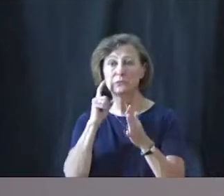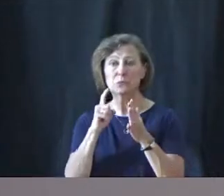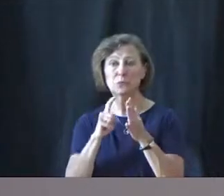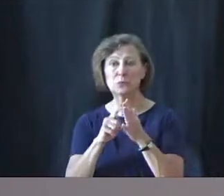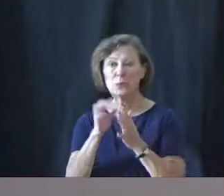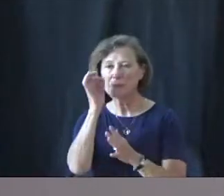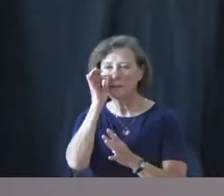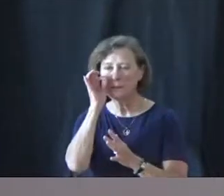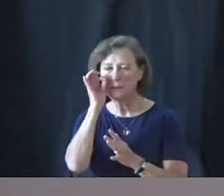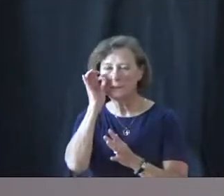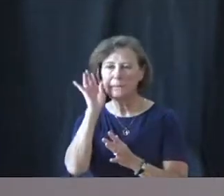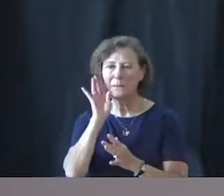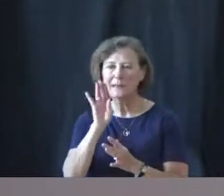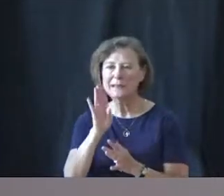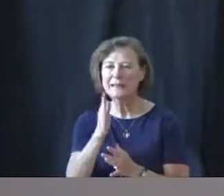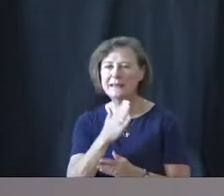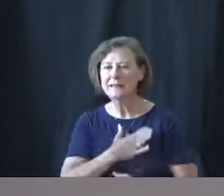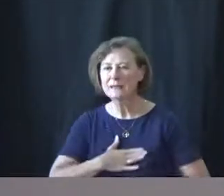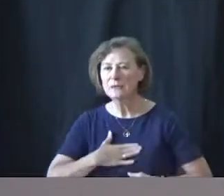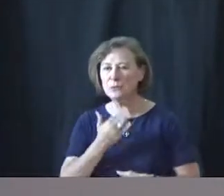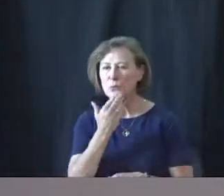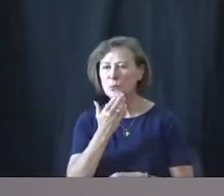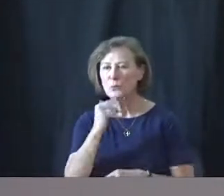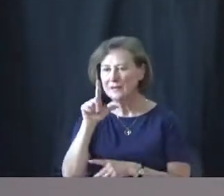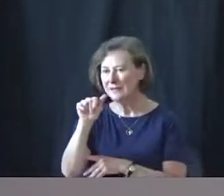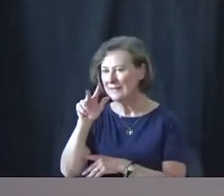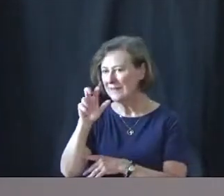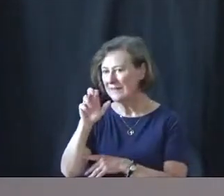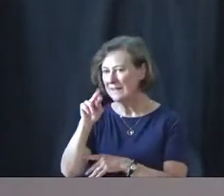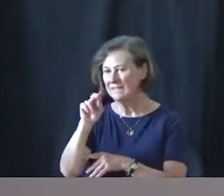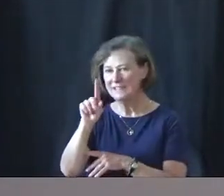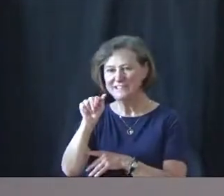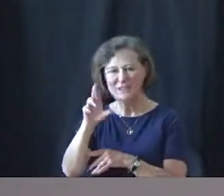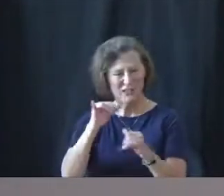bumblebees enjoying the sweet lavender as much as I,